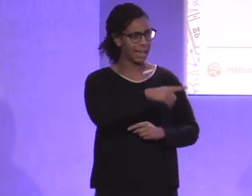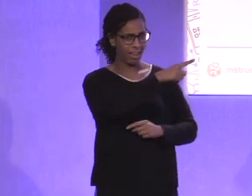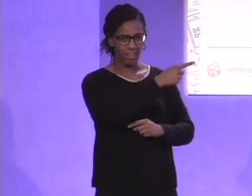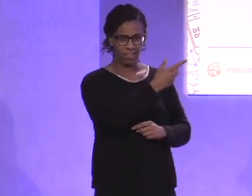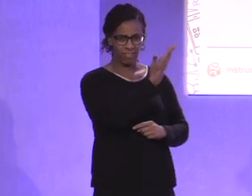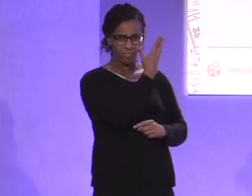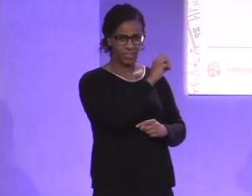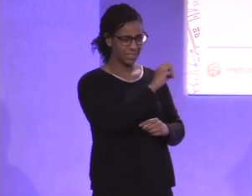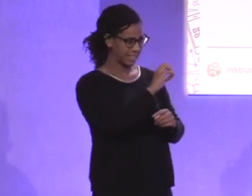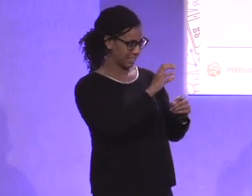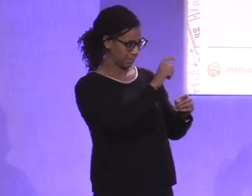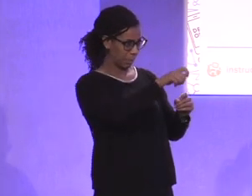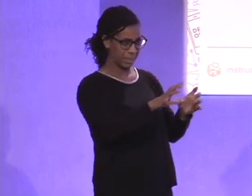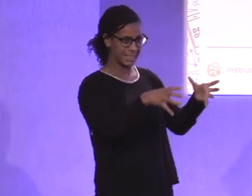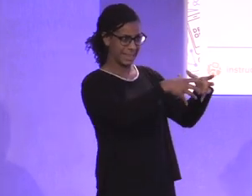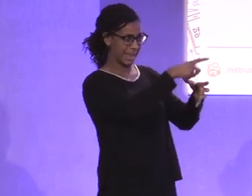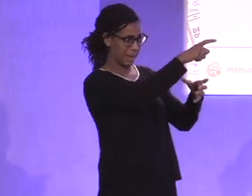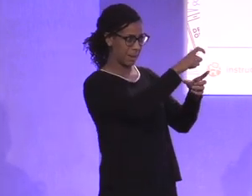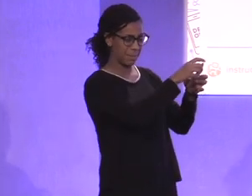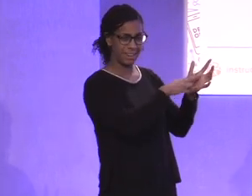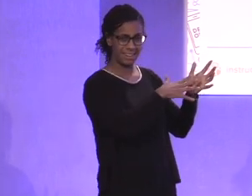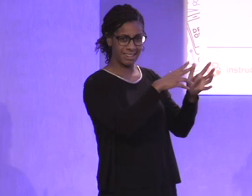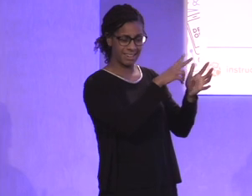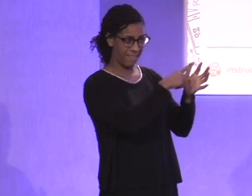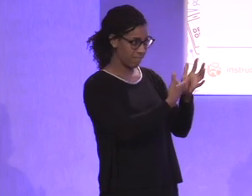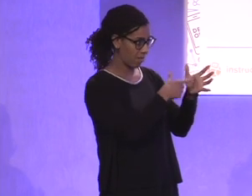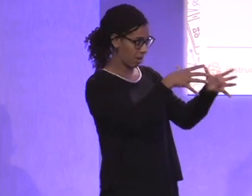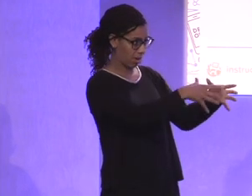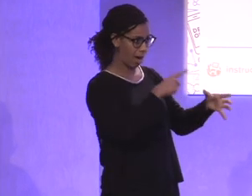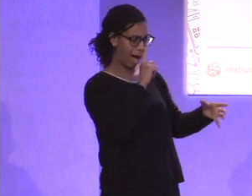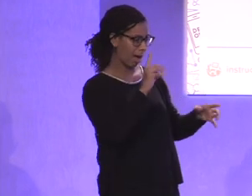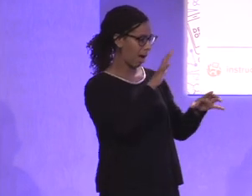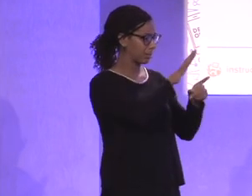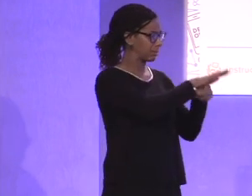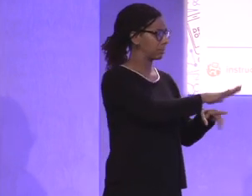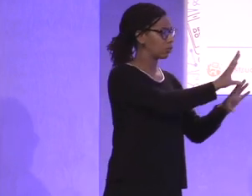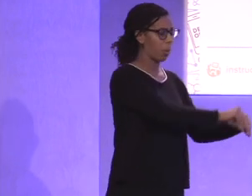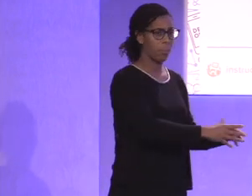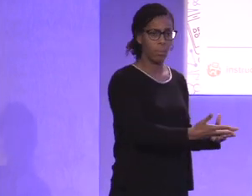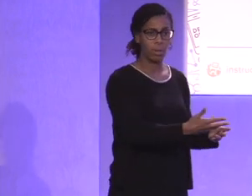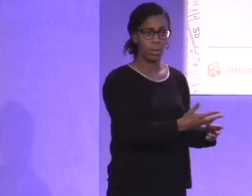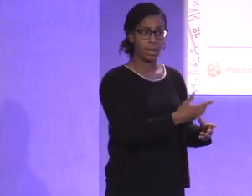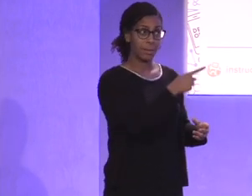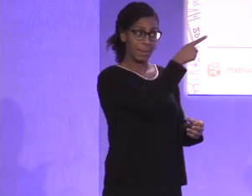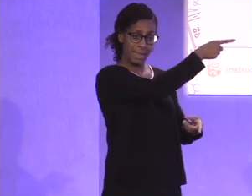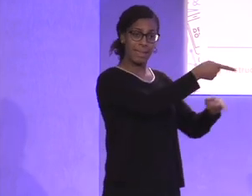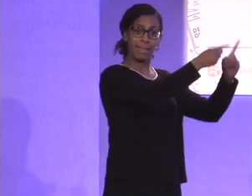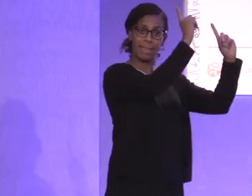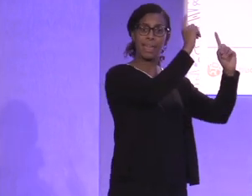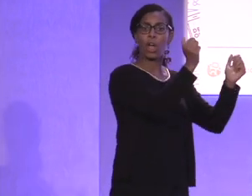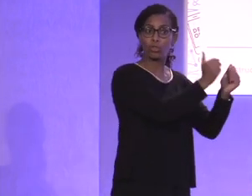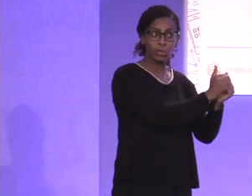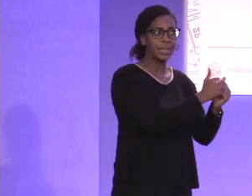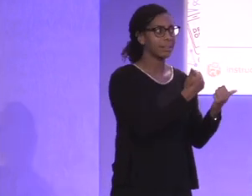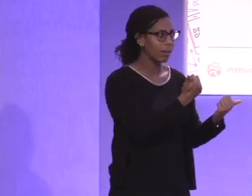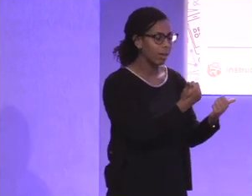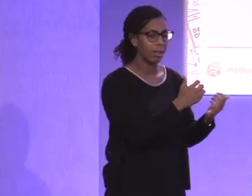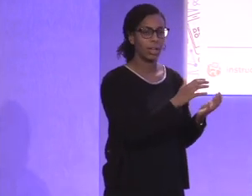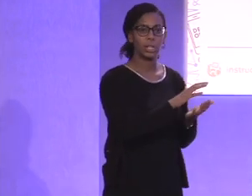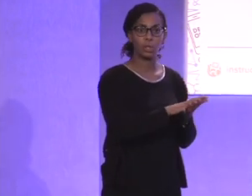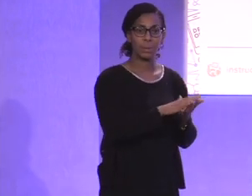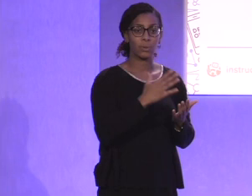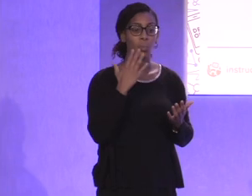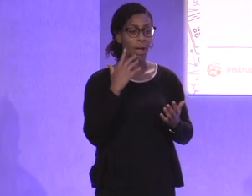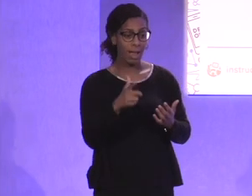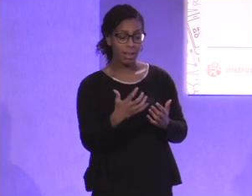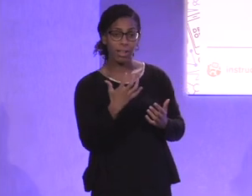Denver, but he does. So we agreed, in the interest of the users, when we exceed that